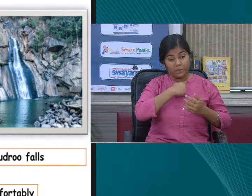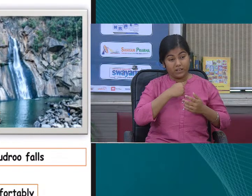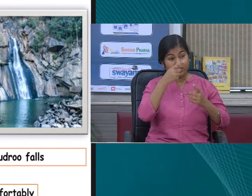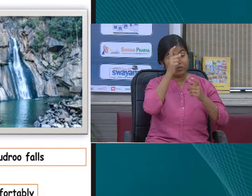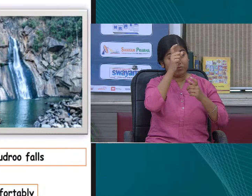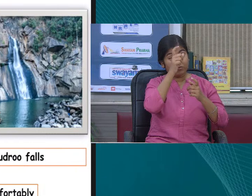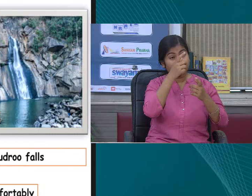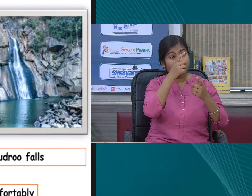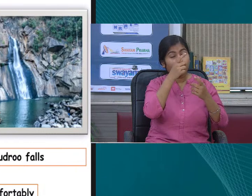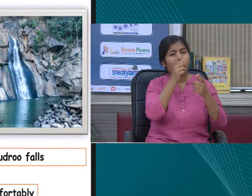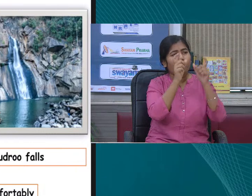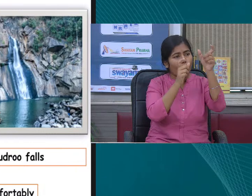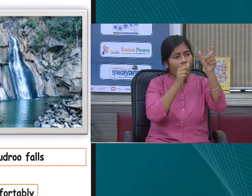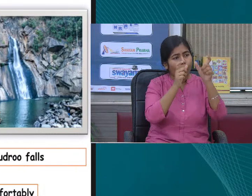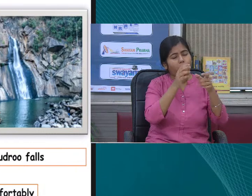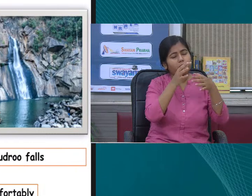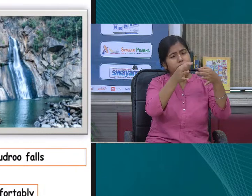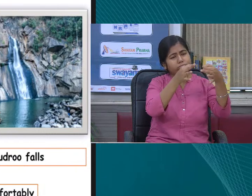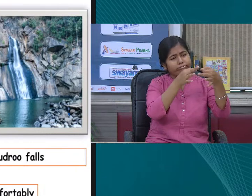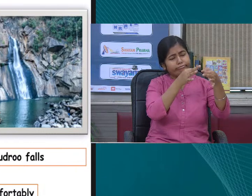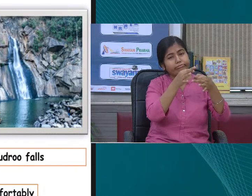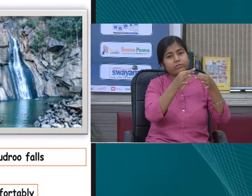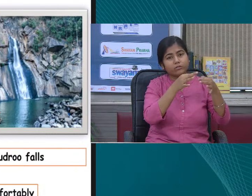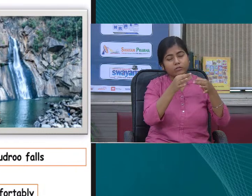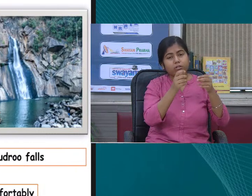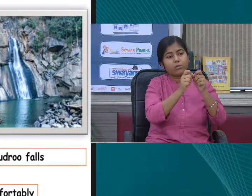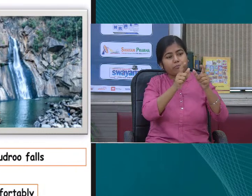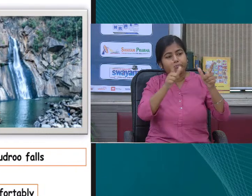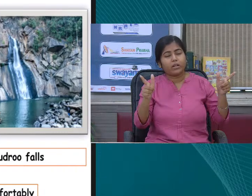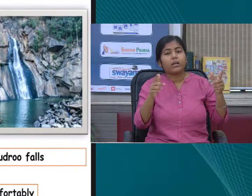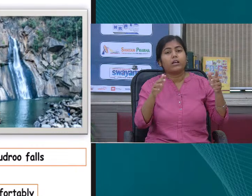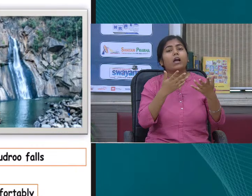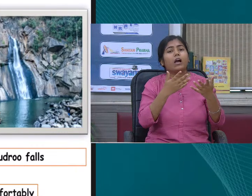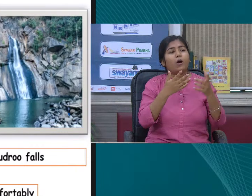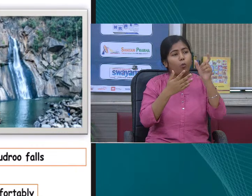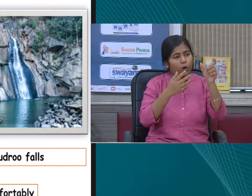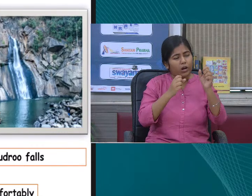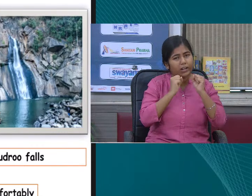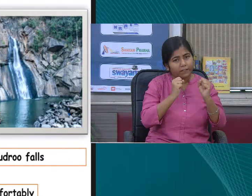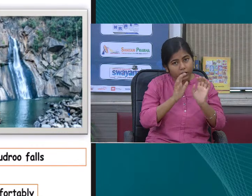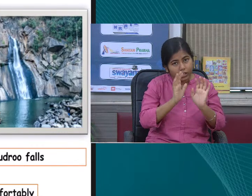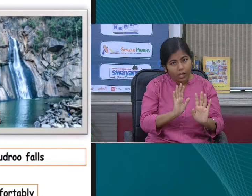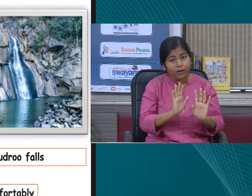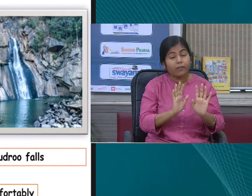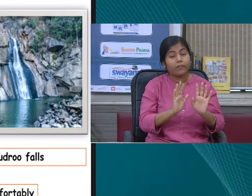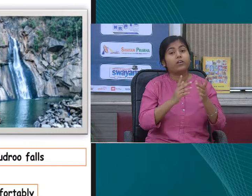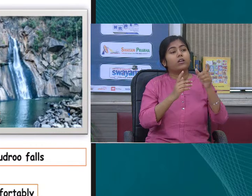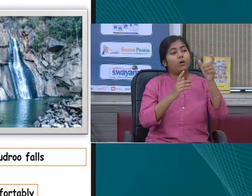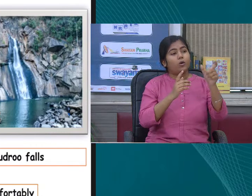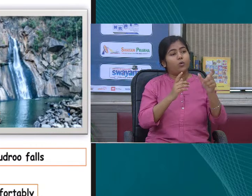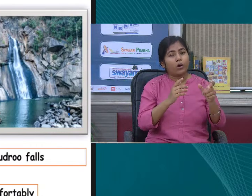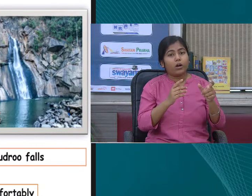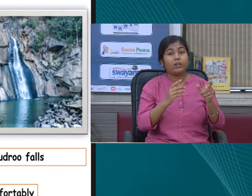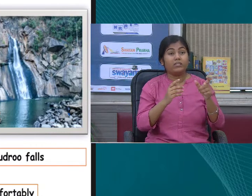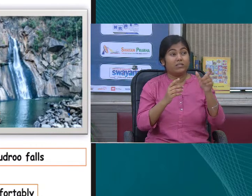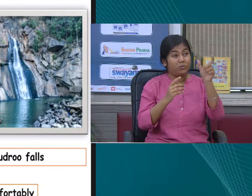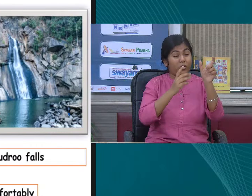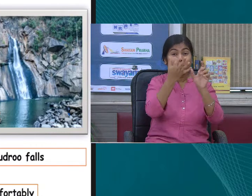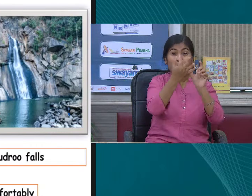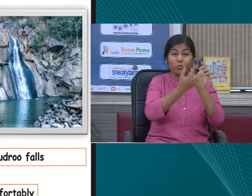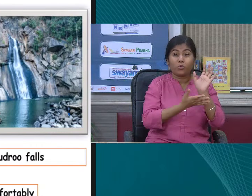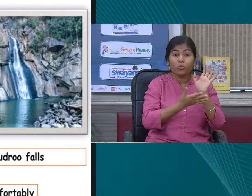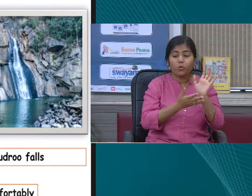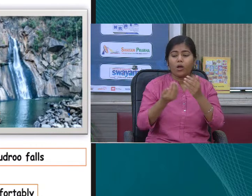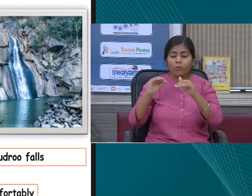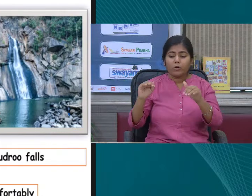the words which are used difficult, which are going to be used by the students for the first time.